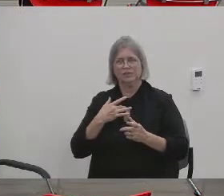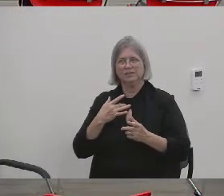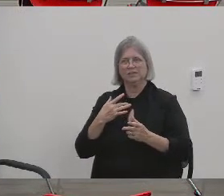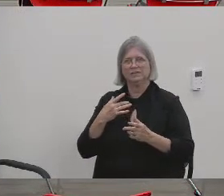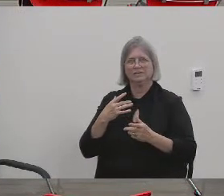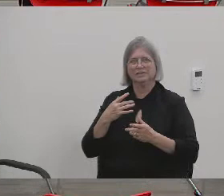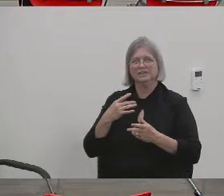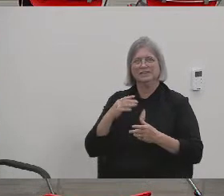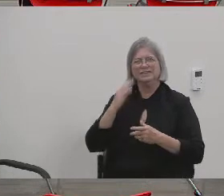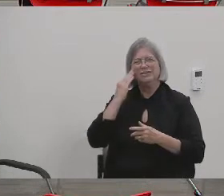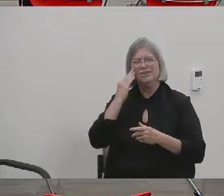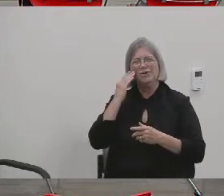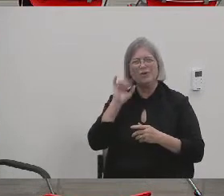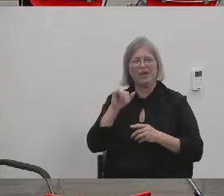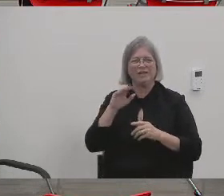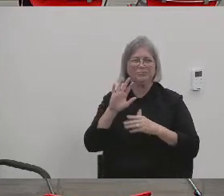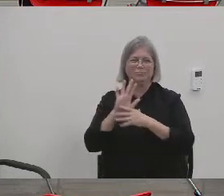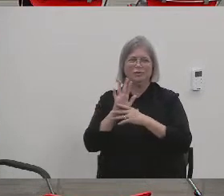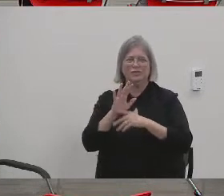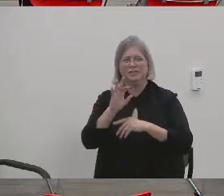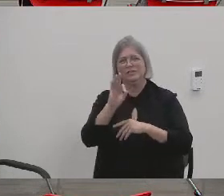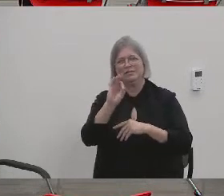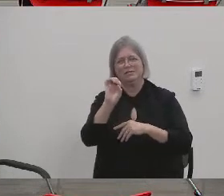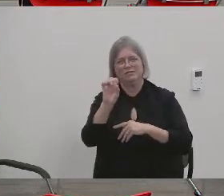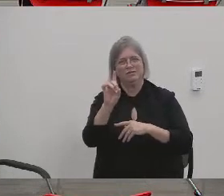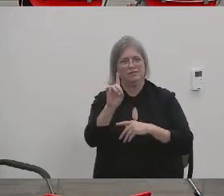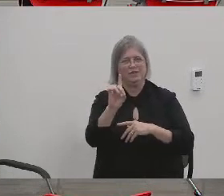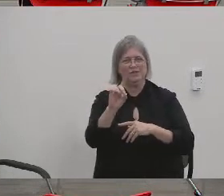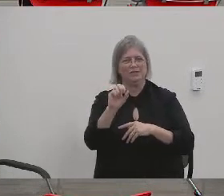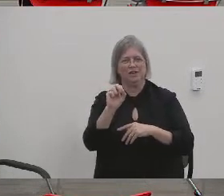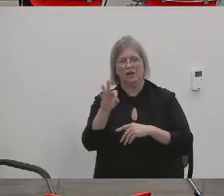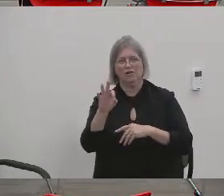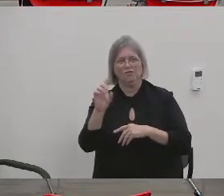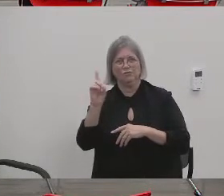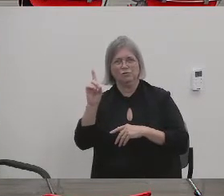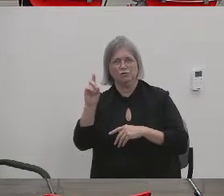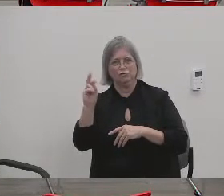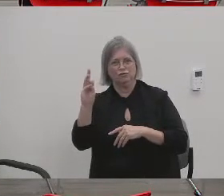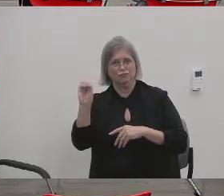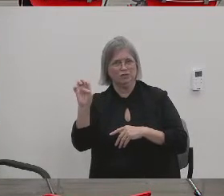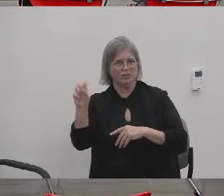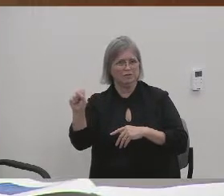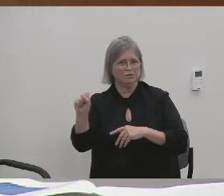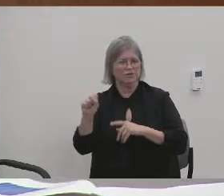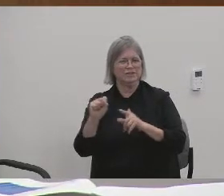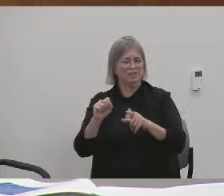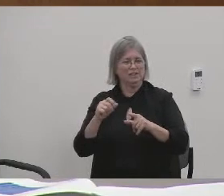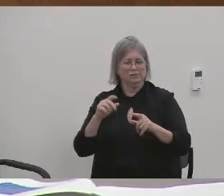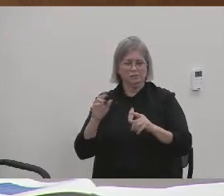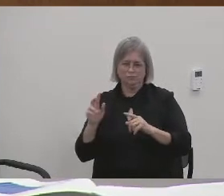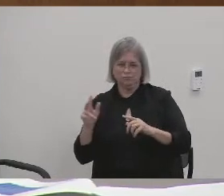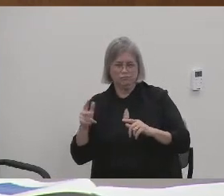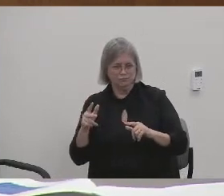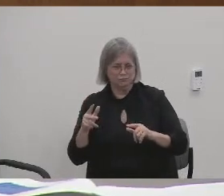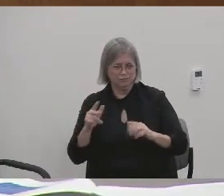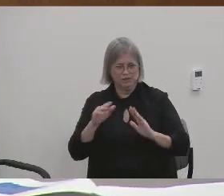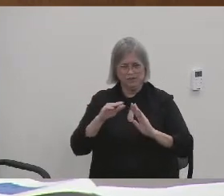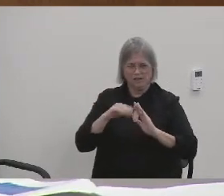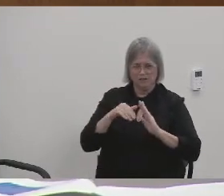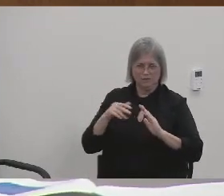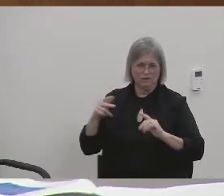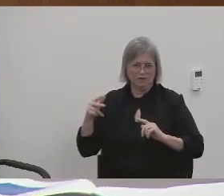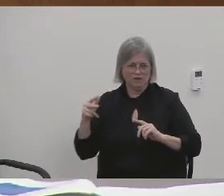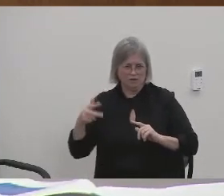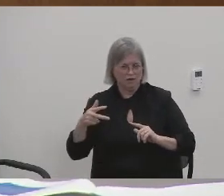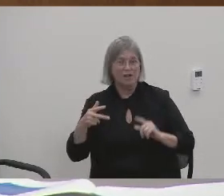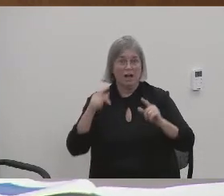Dreams. We turned the corner up here, and it was like a half hour to get on campus, and it was well worth it. I did notice my car in